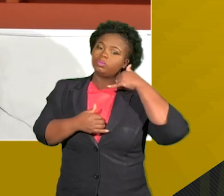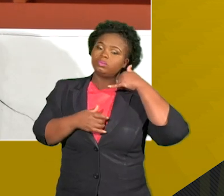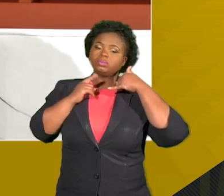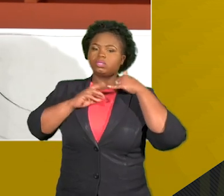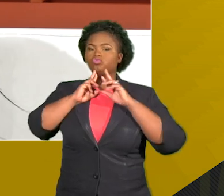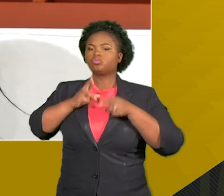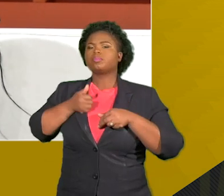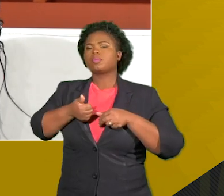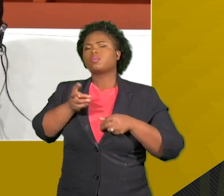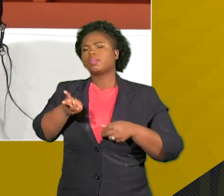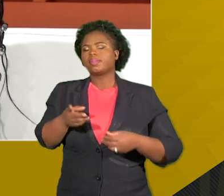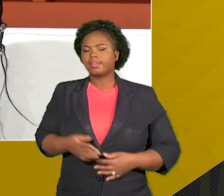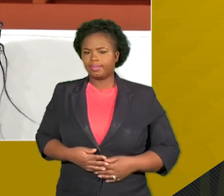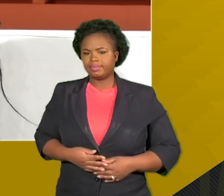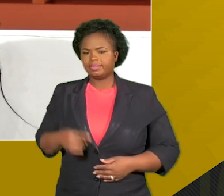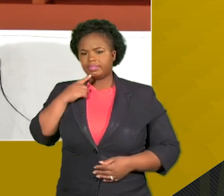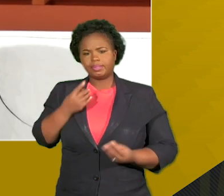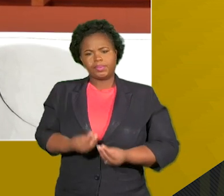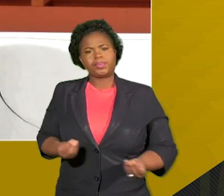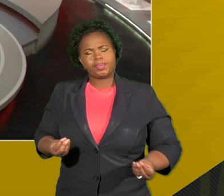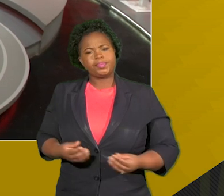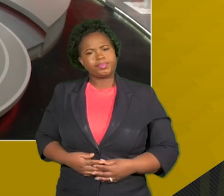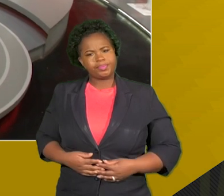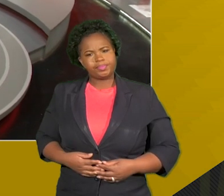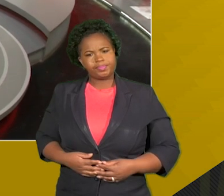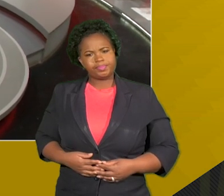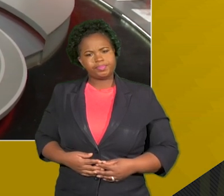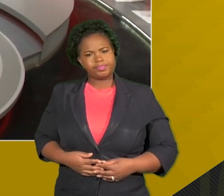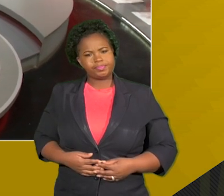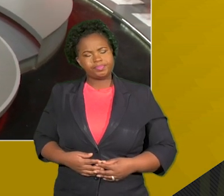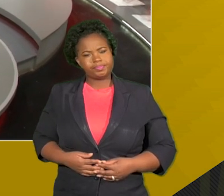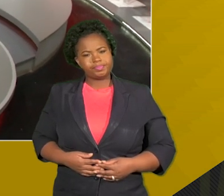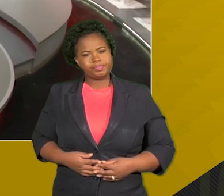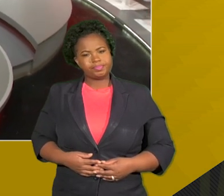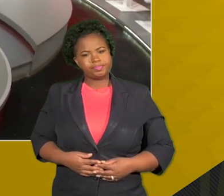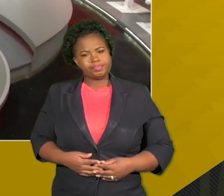ntwe ba e bua ko founung. Gore bana le charity ya bana. Ba etsa byang?